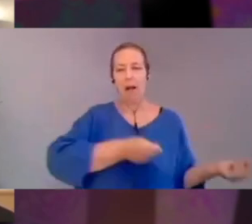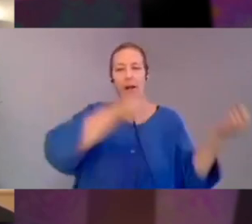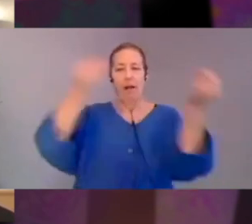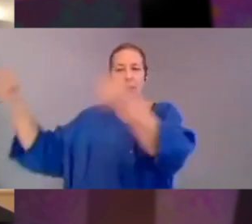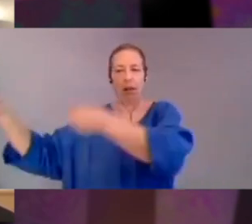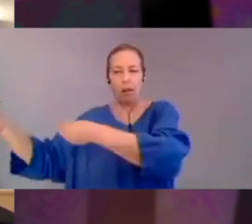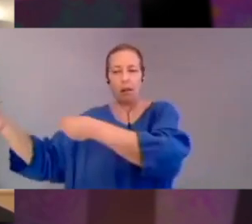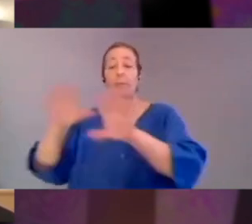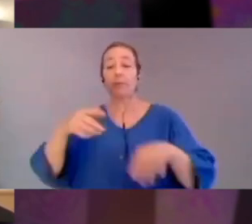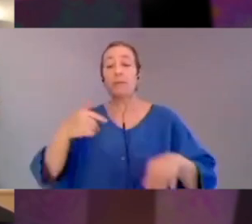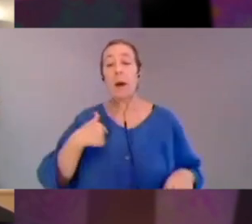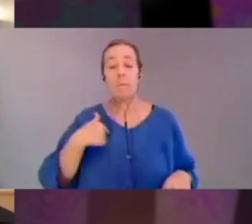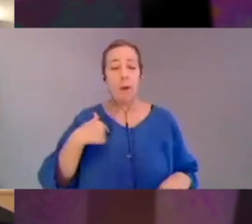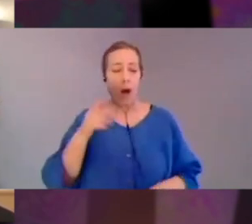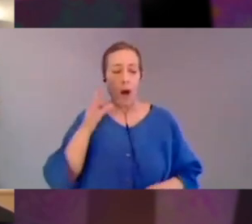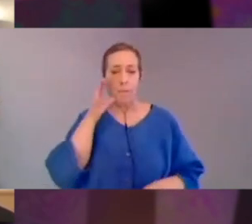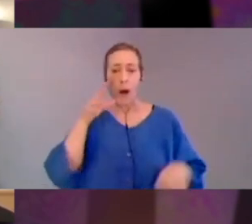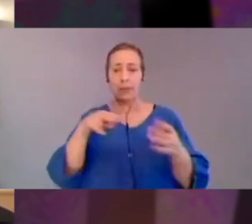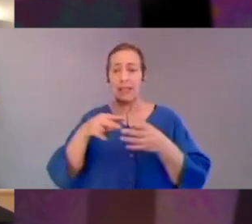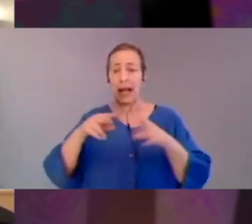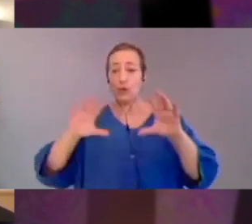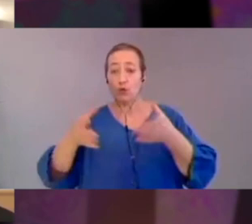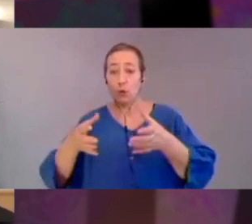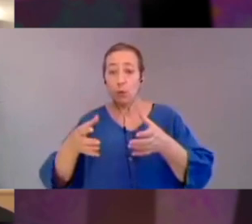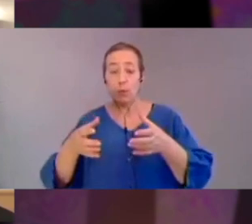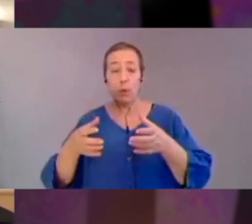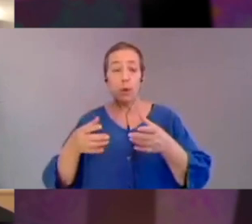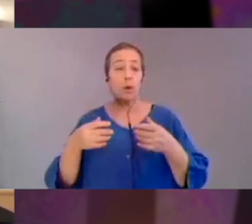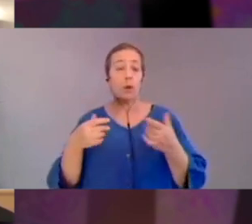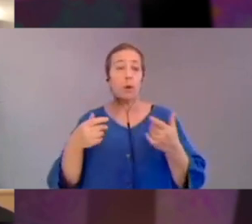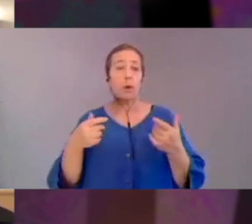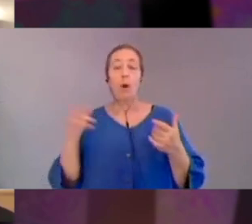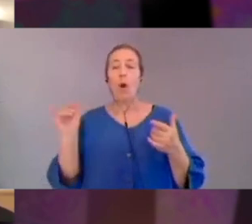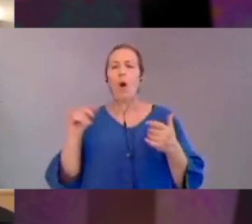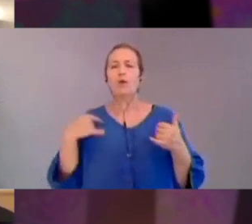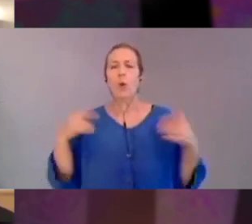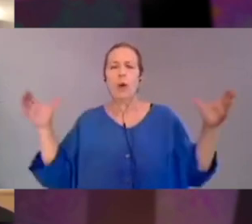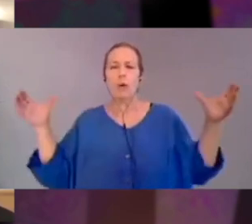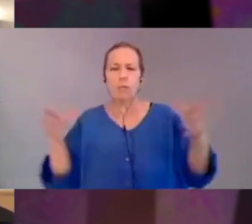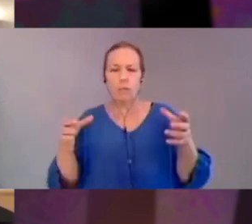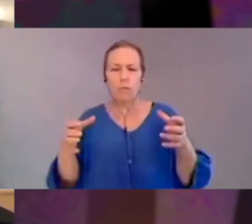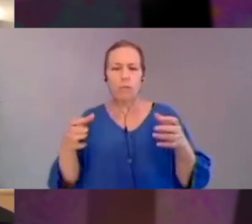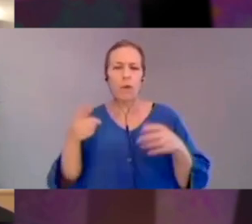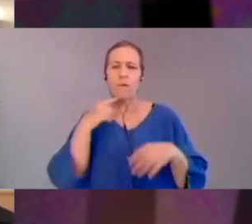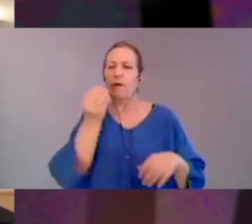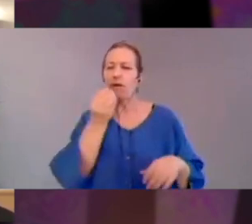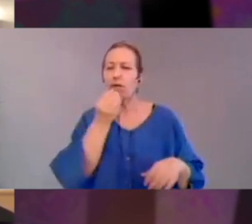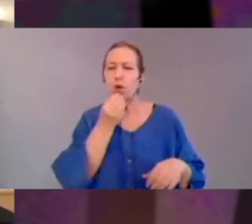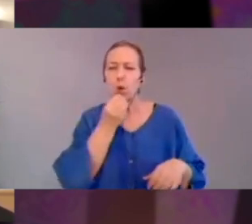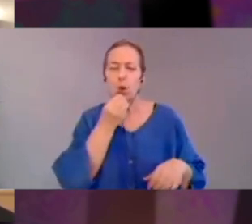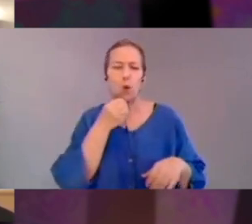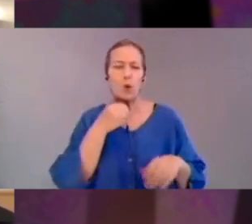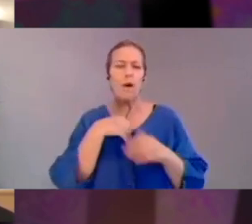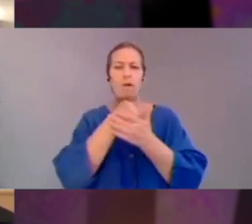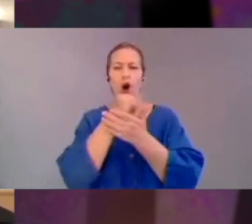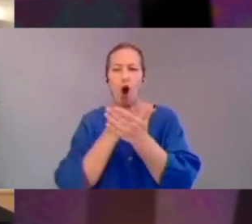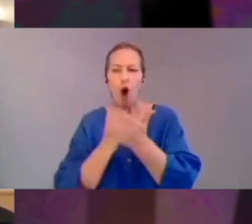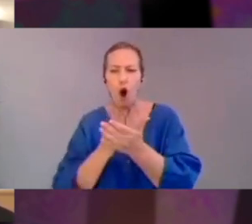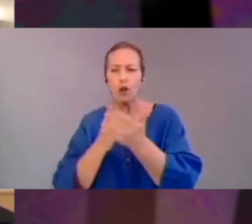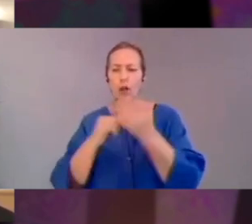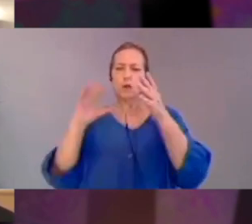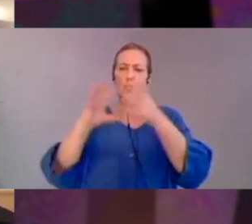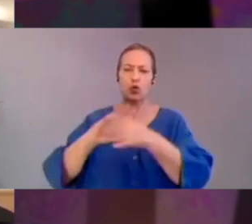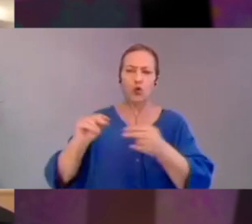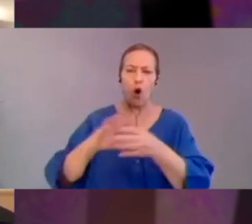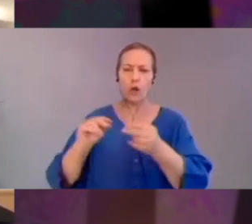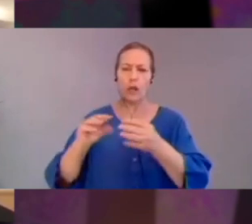bringing people together around food and art, creativity, storytelling, prayer. You know, those are all really fundamental to my